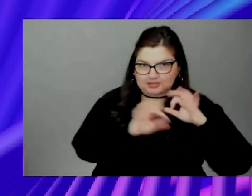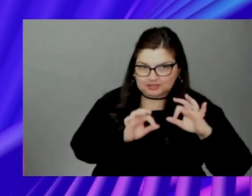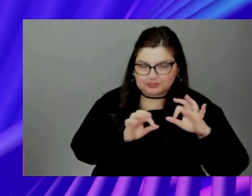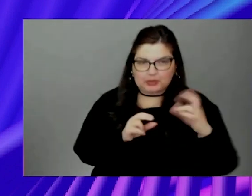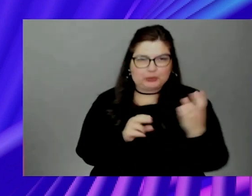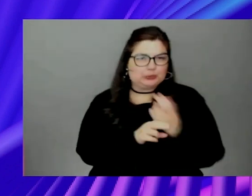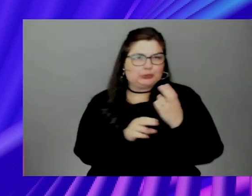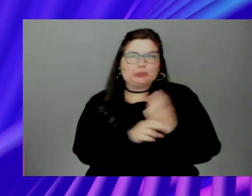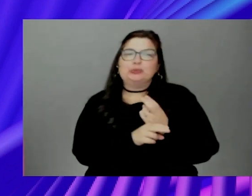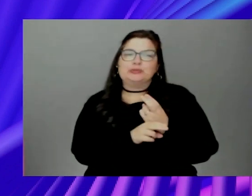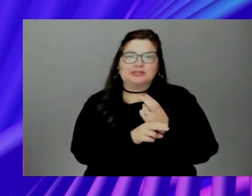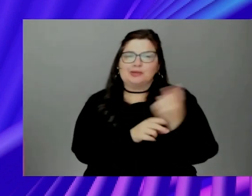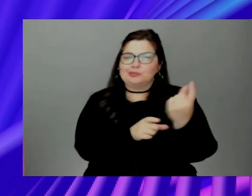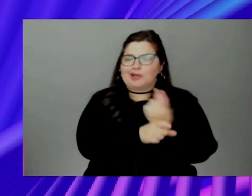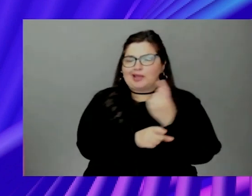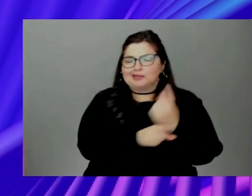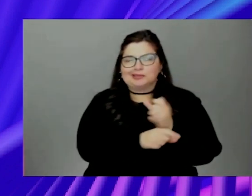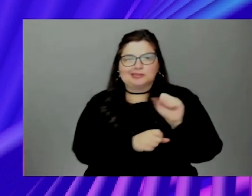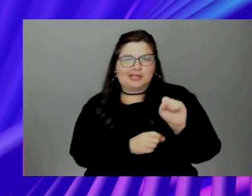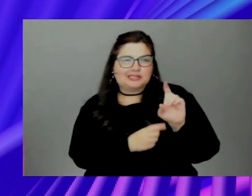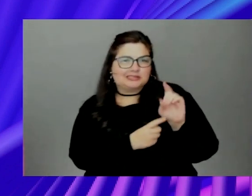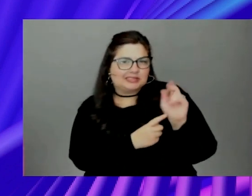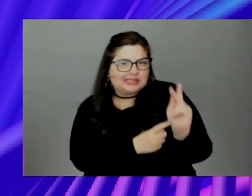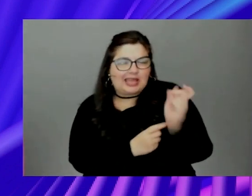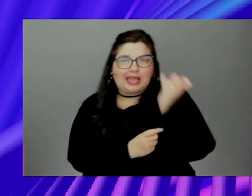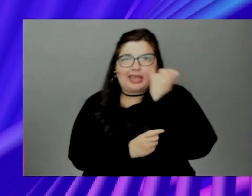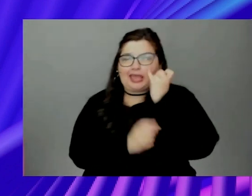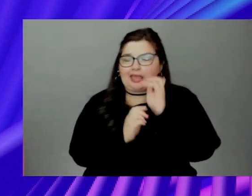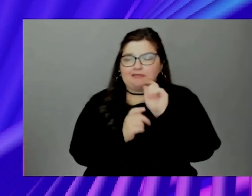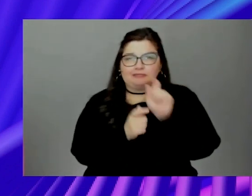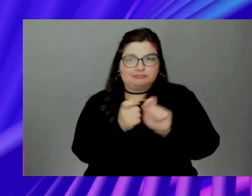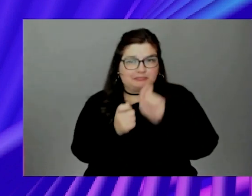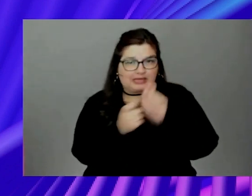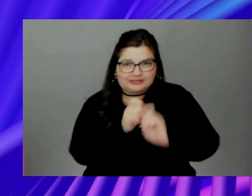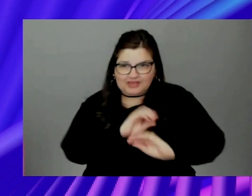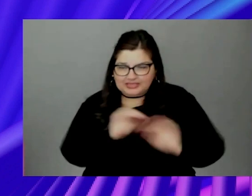SDK's logic for finding credentials if you didn't specify anything by default.